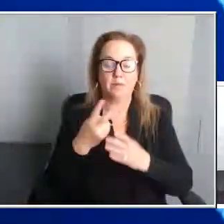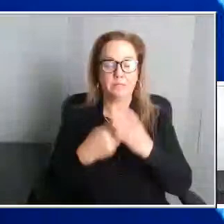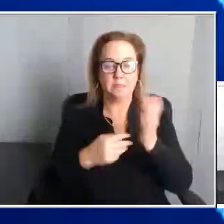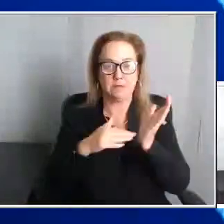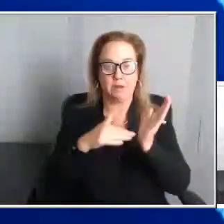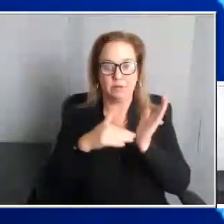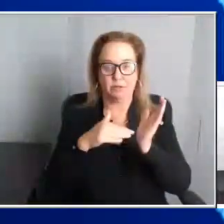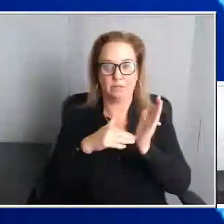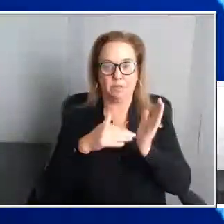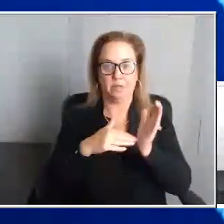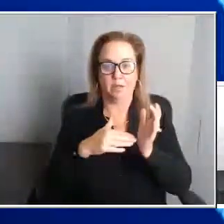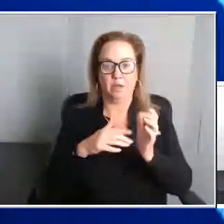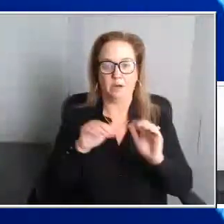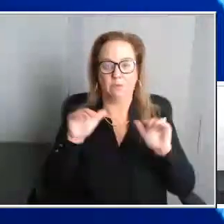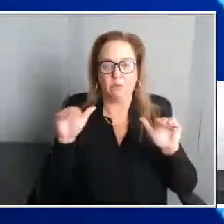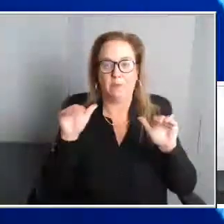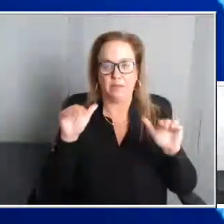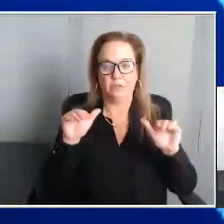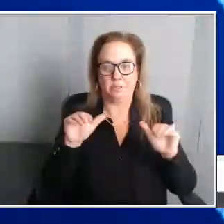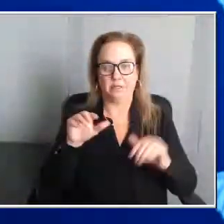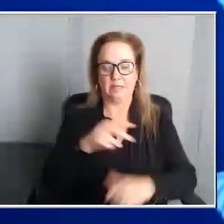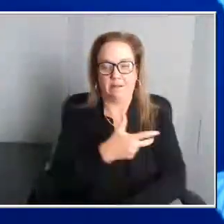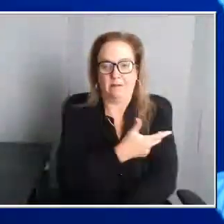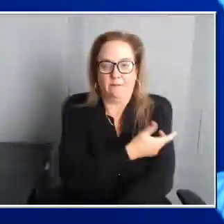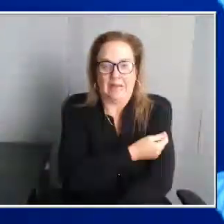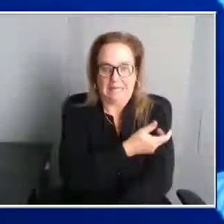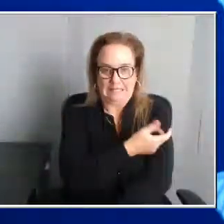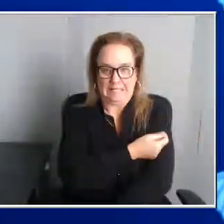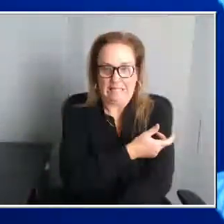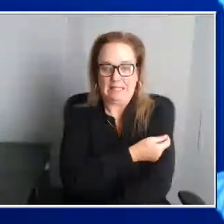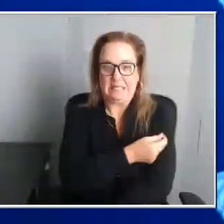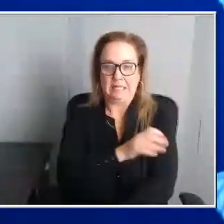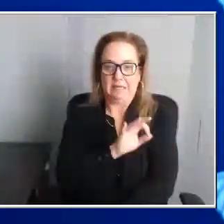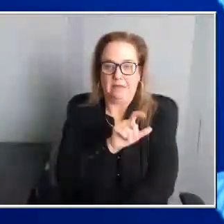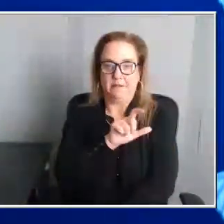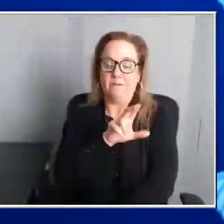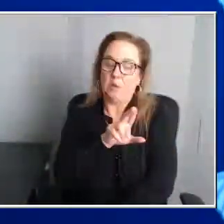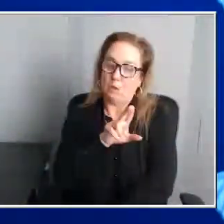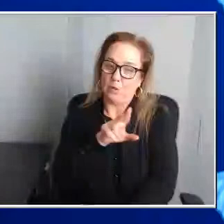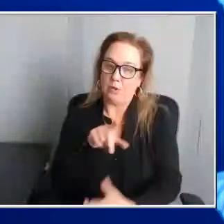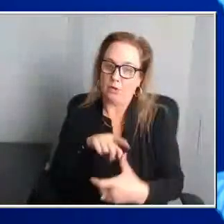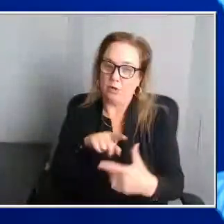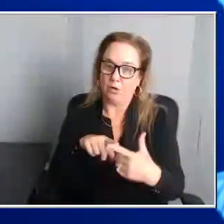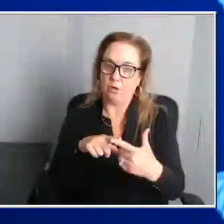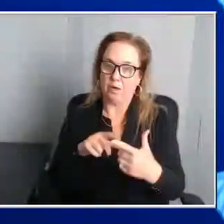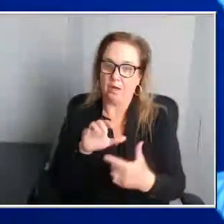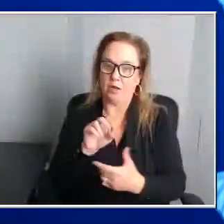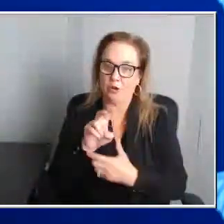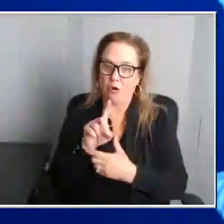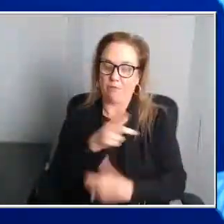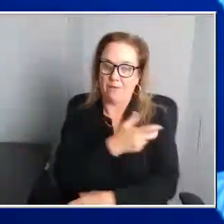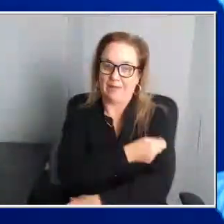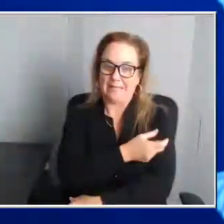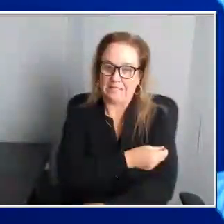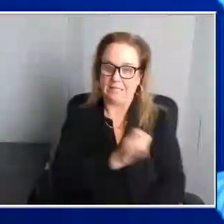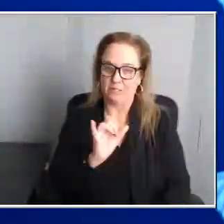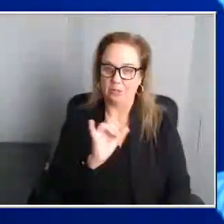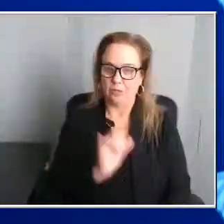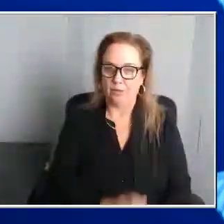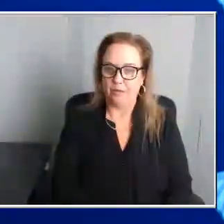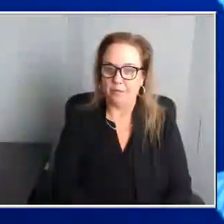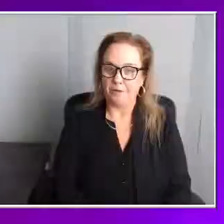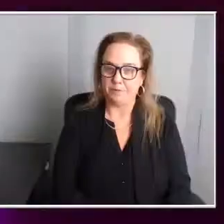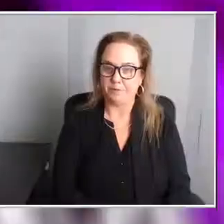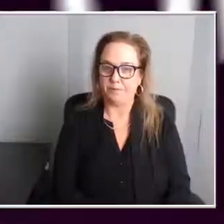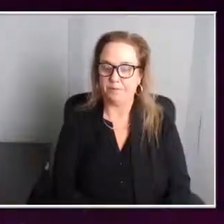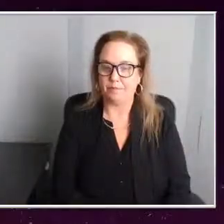be the first to remind you to stay up to date on your vaccinations, flu shot, make sure you're current on your COVID vaccine as well. And with that, let's get